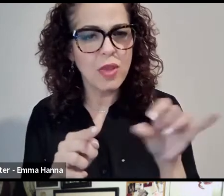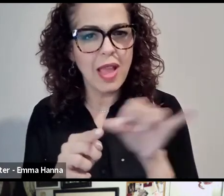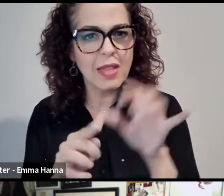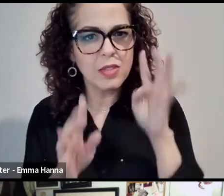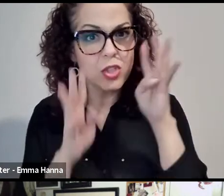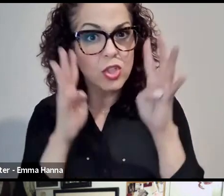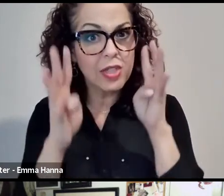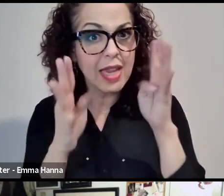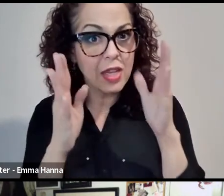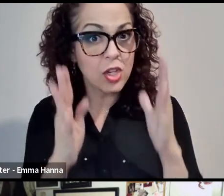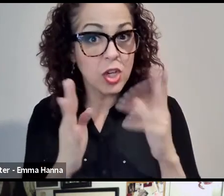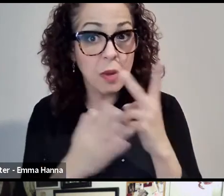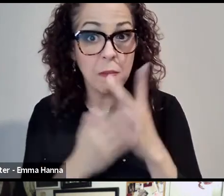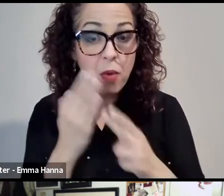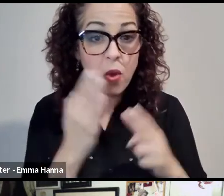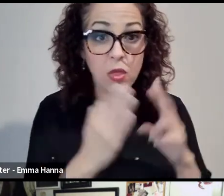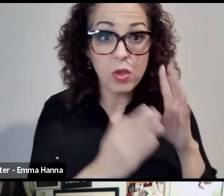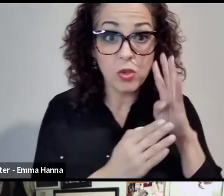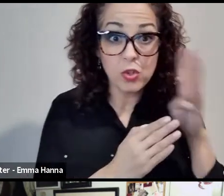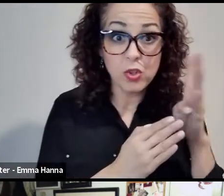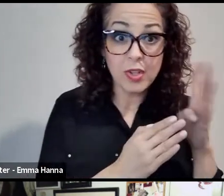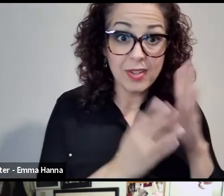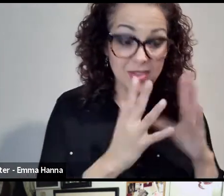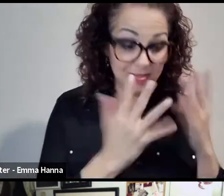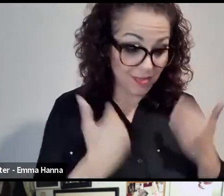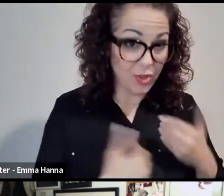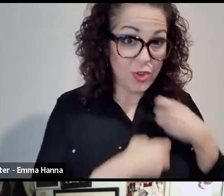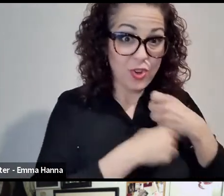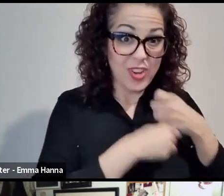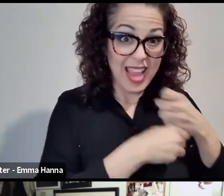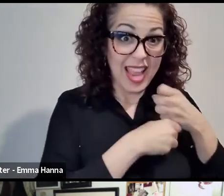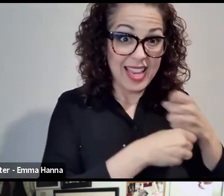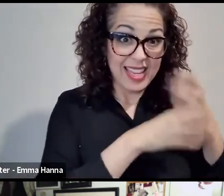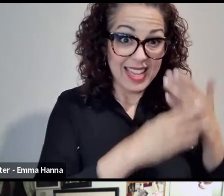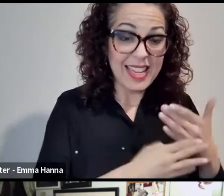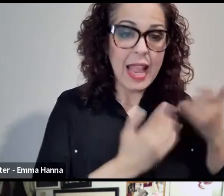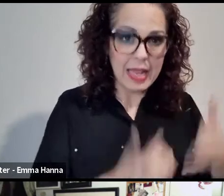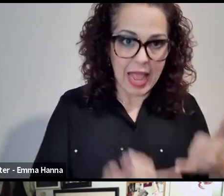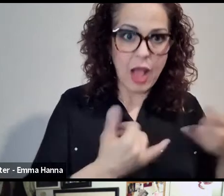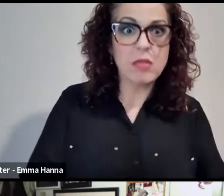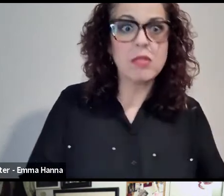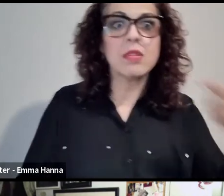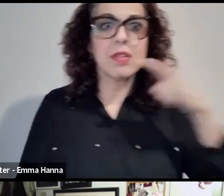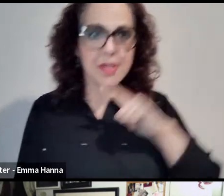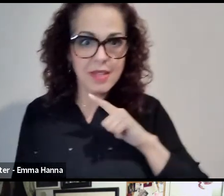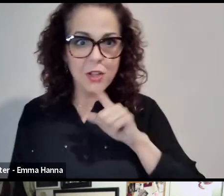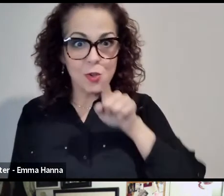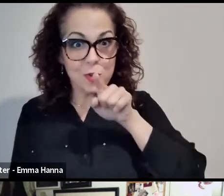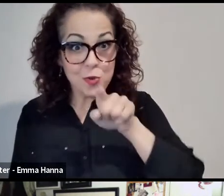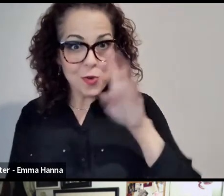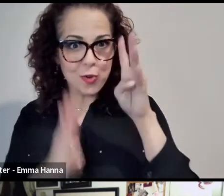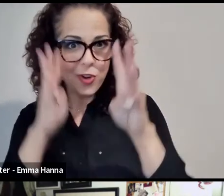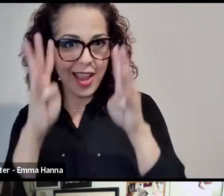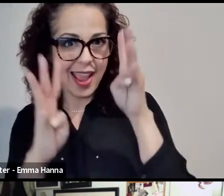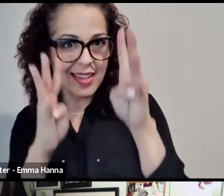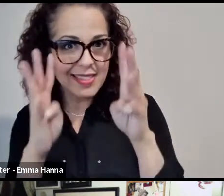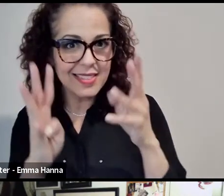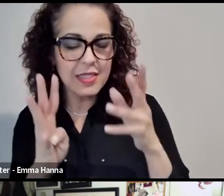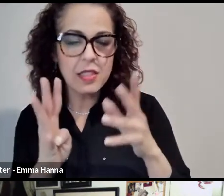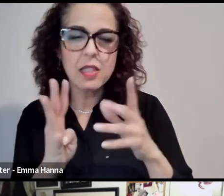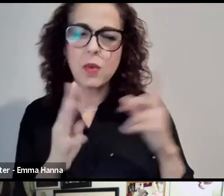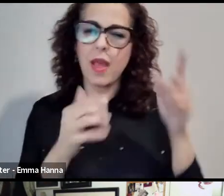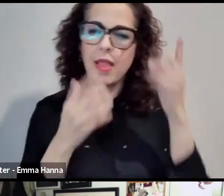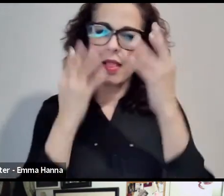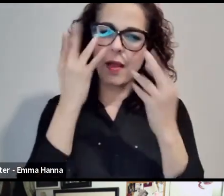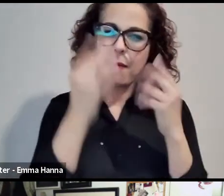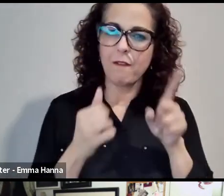being both the created and now through your art, a creator? Well, I think of myself first off as a monster that